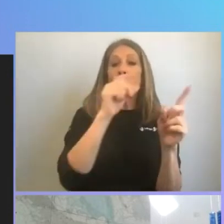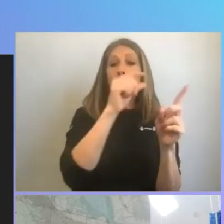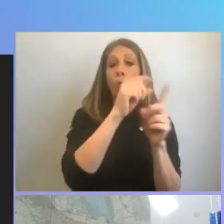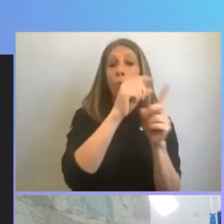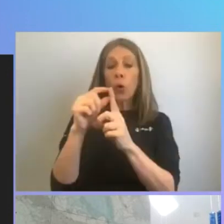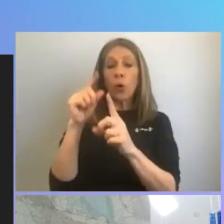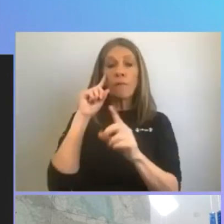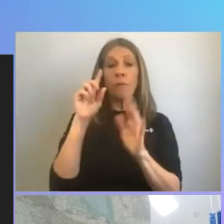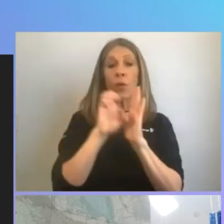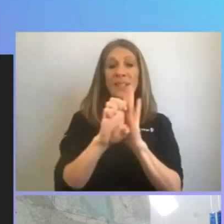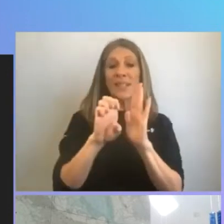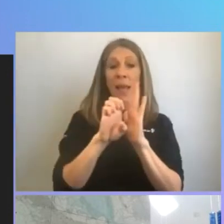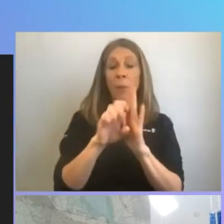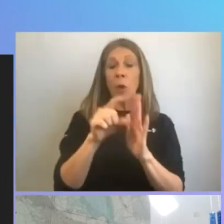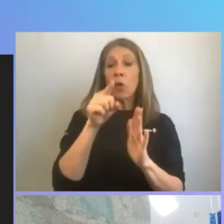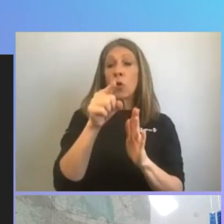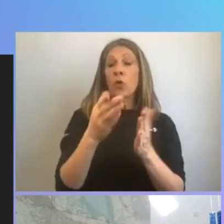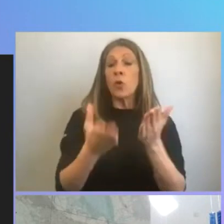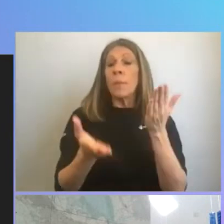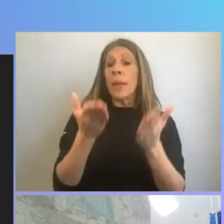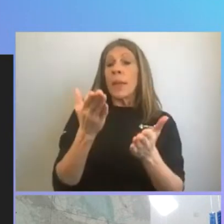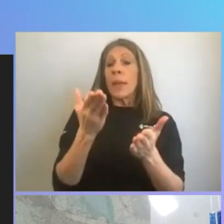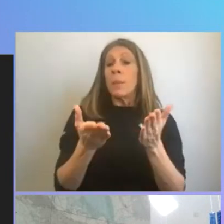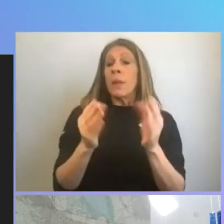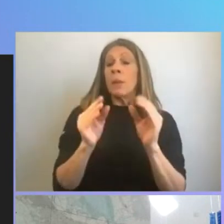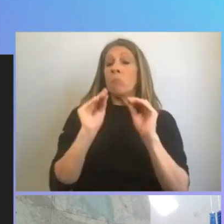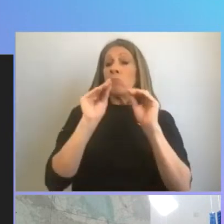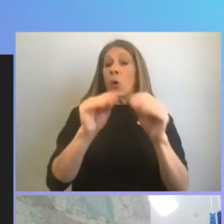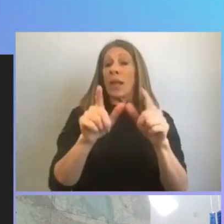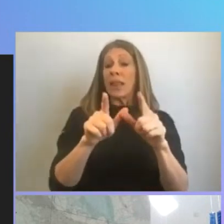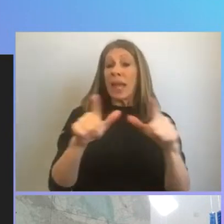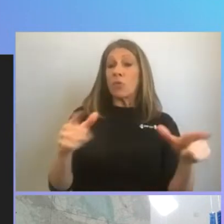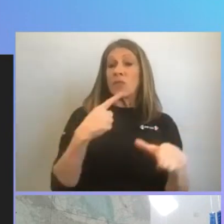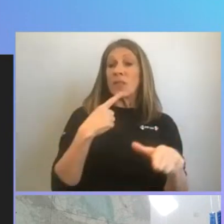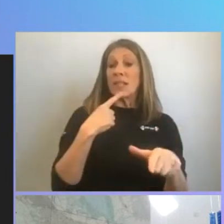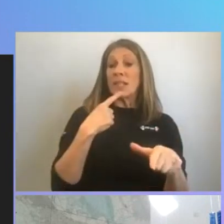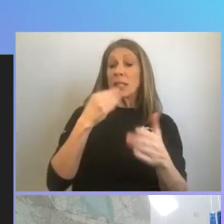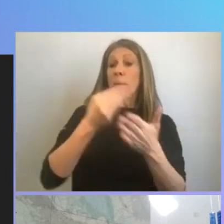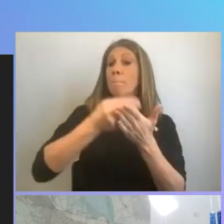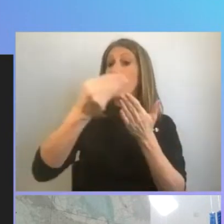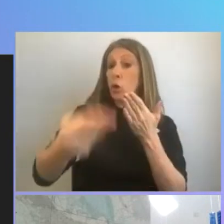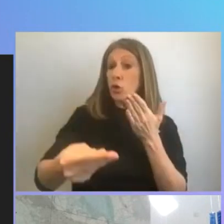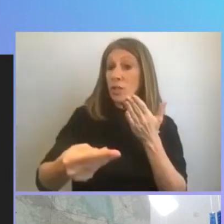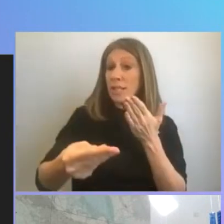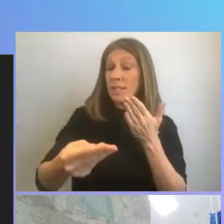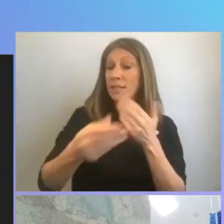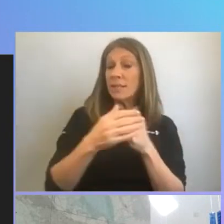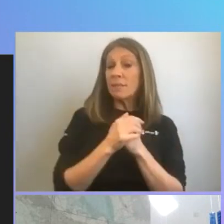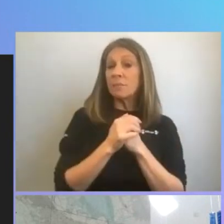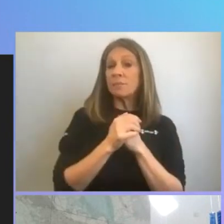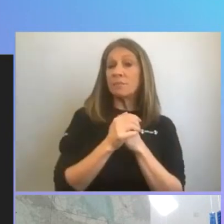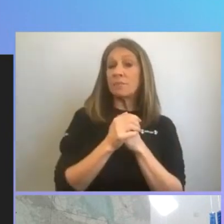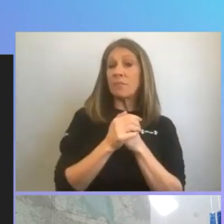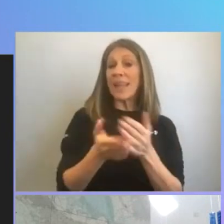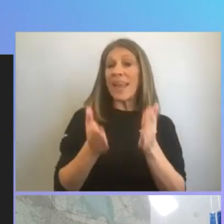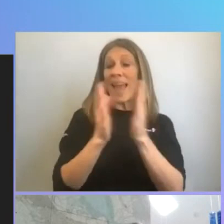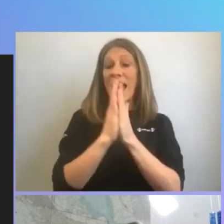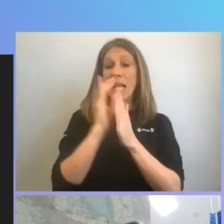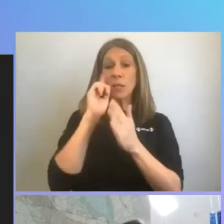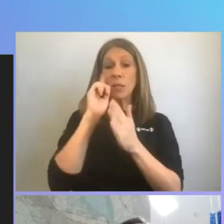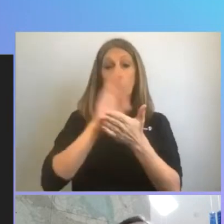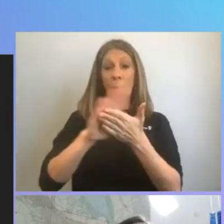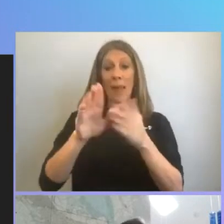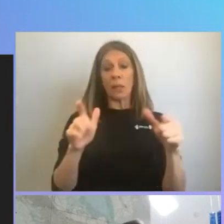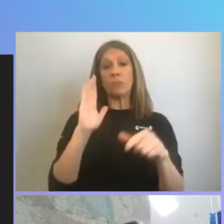for example, you might have put in language that said purchase and ask for plain language.